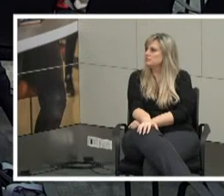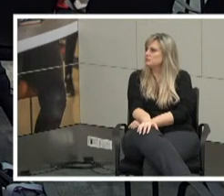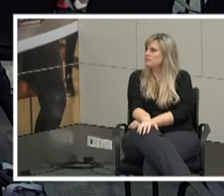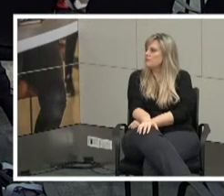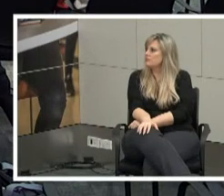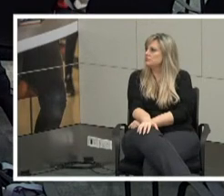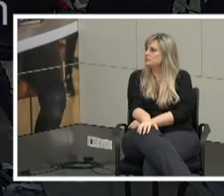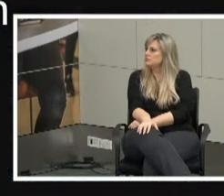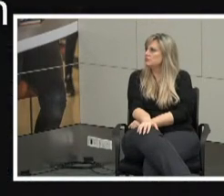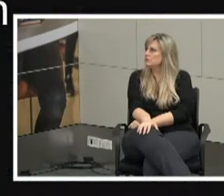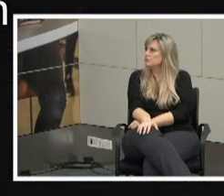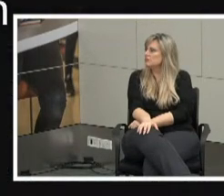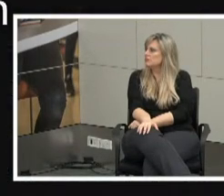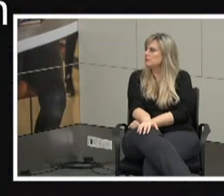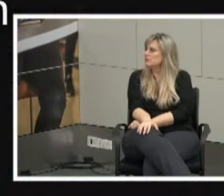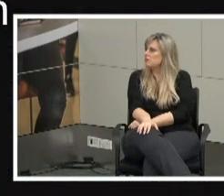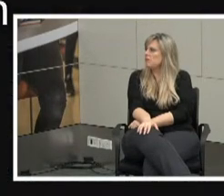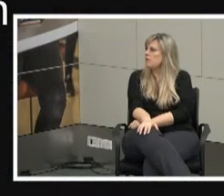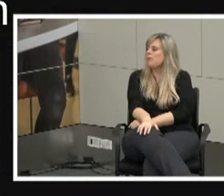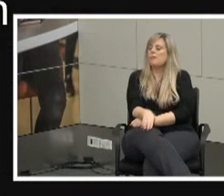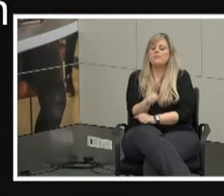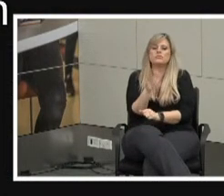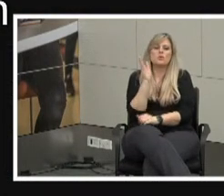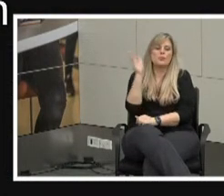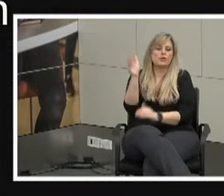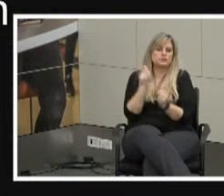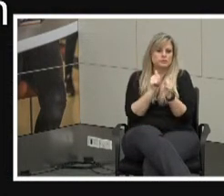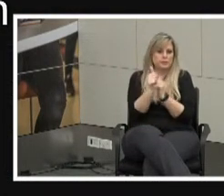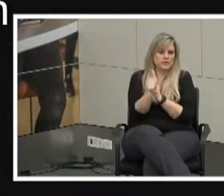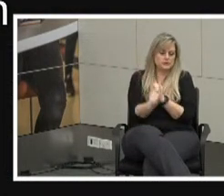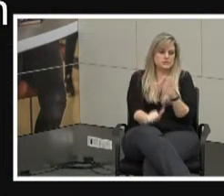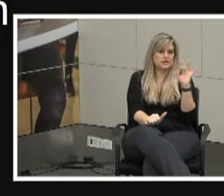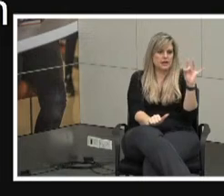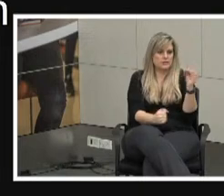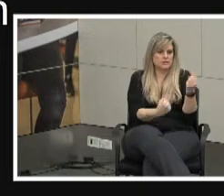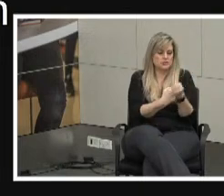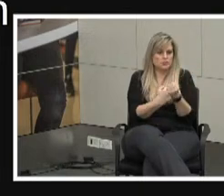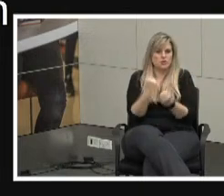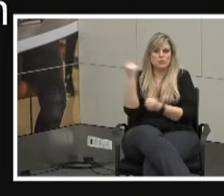you motion passes eight in favor one